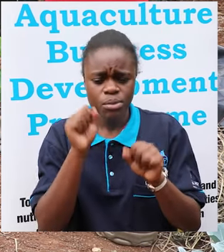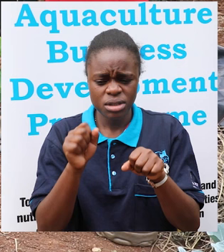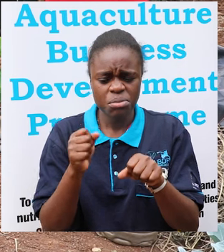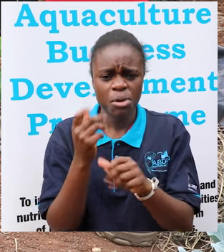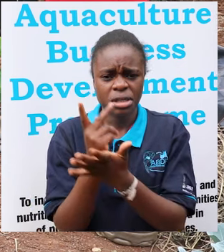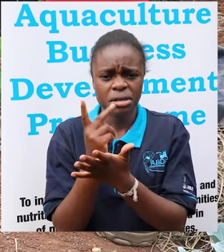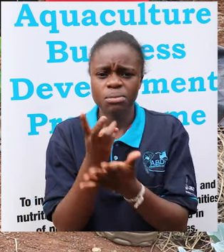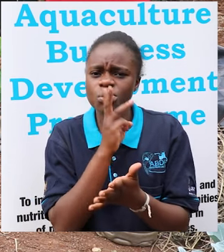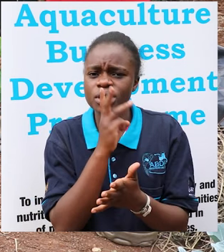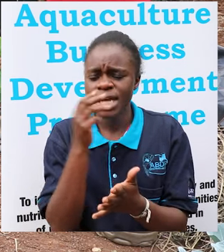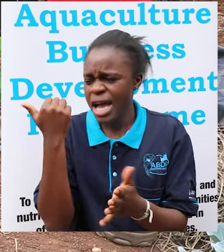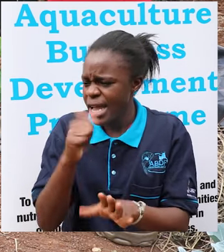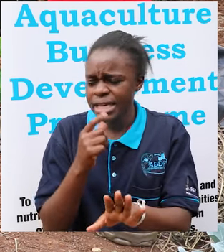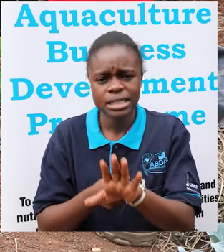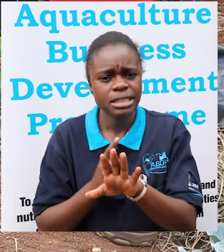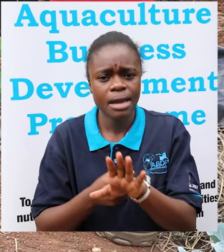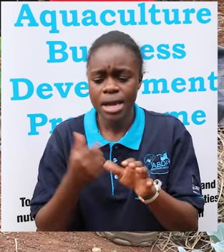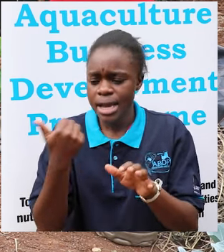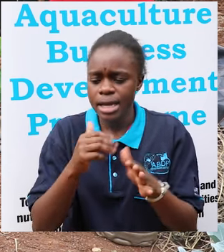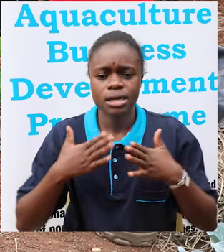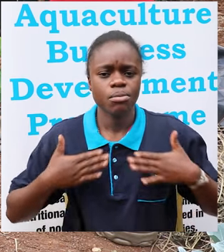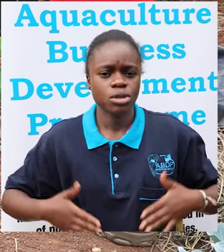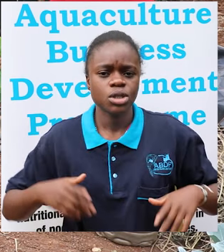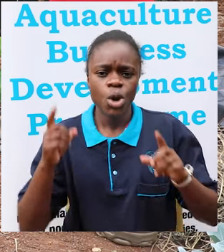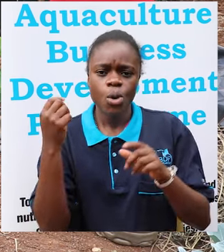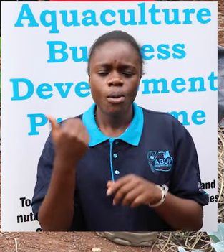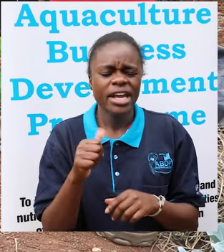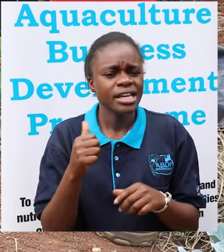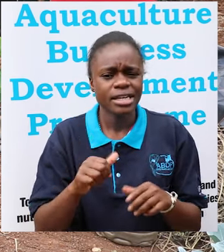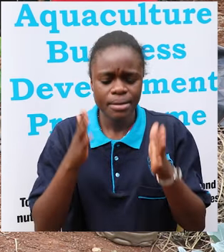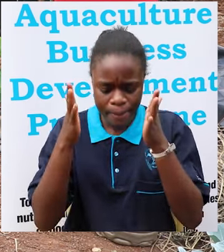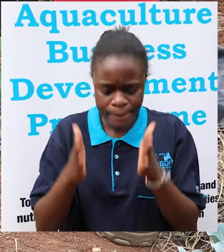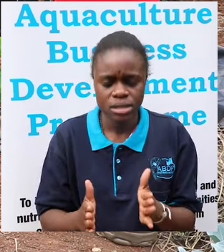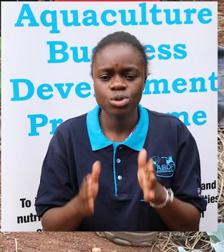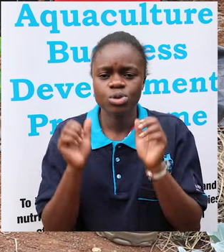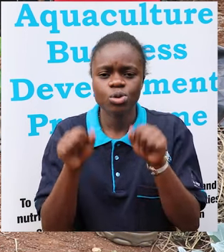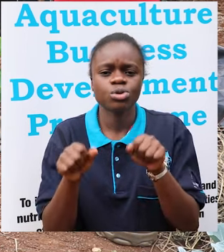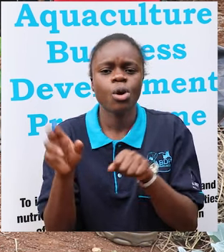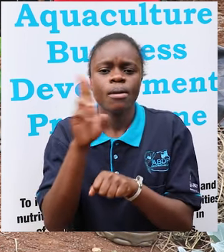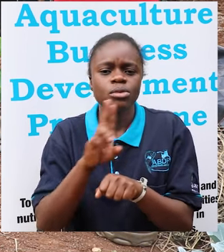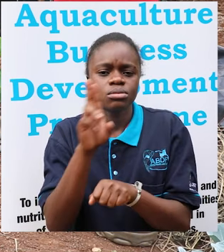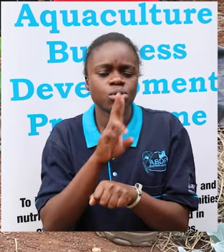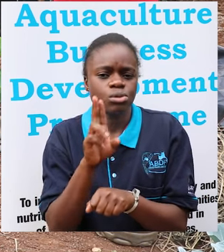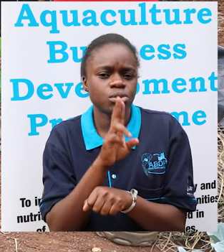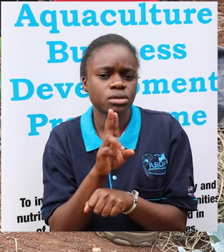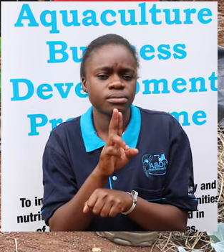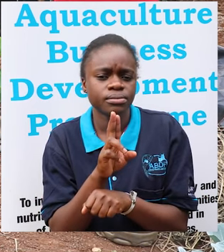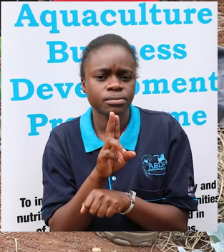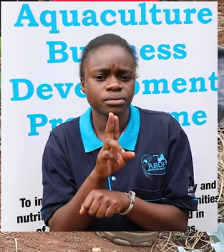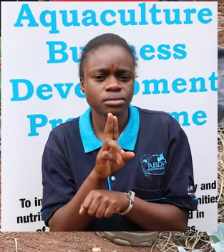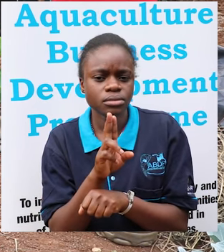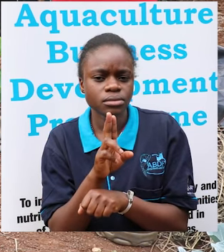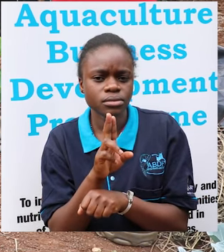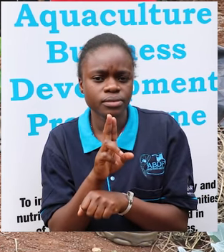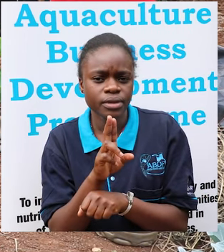it stands a lot of water, and it can be done by anybody, especially after the excavation. The maintenance of